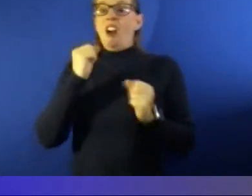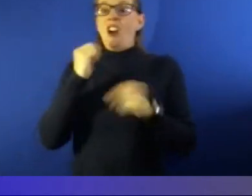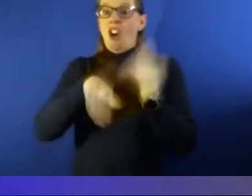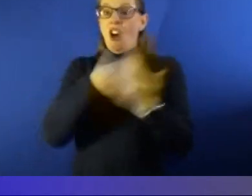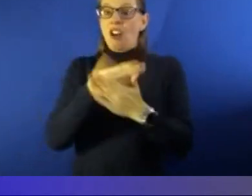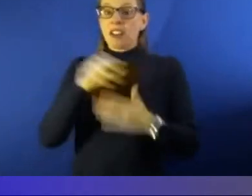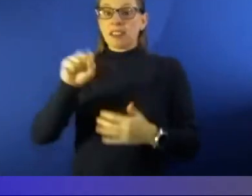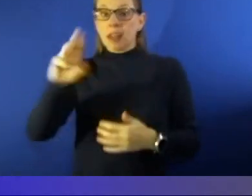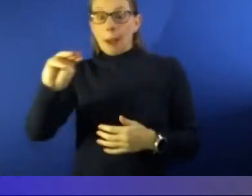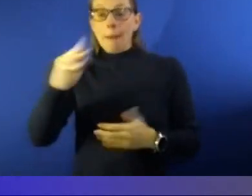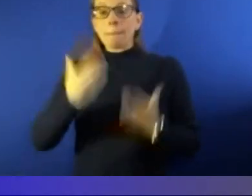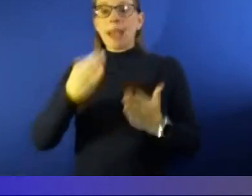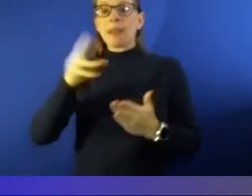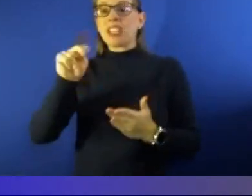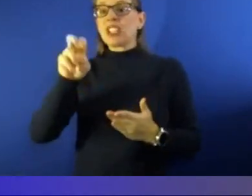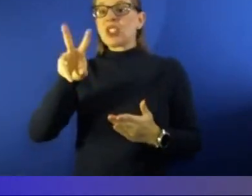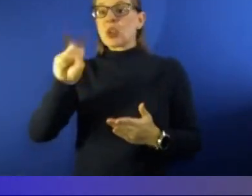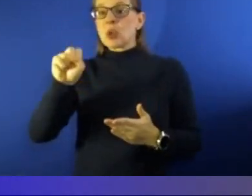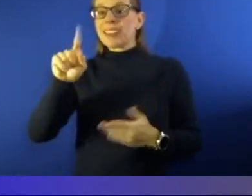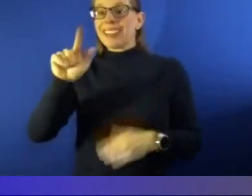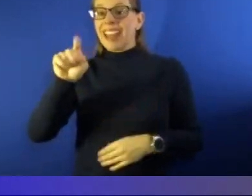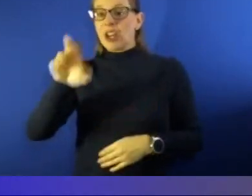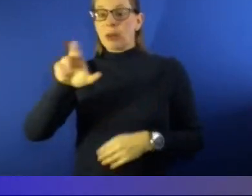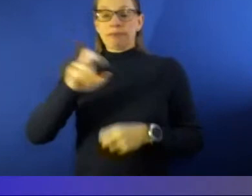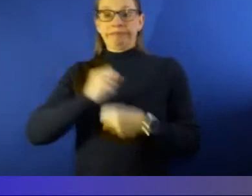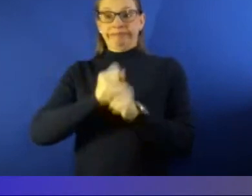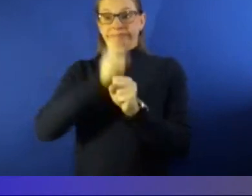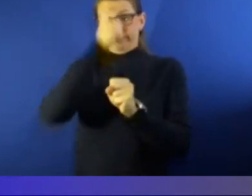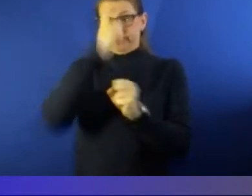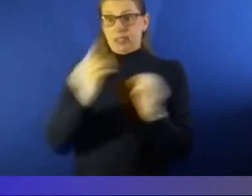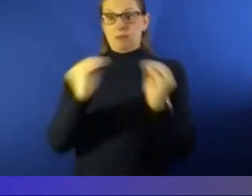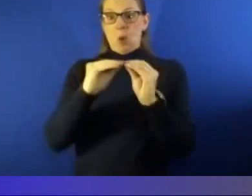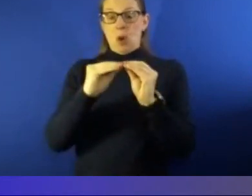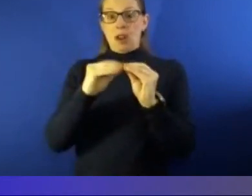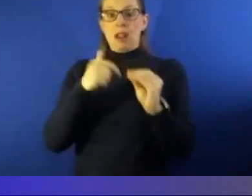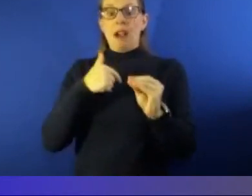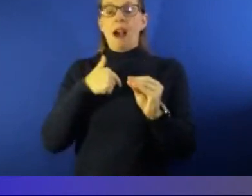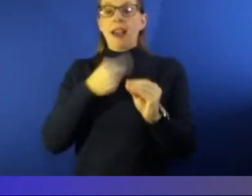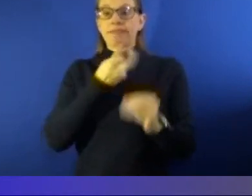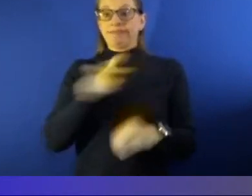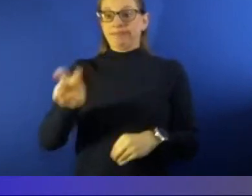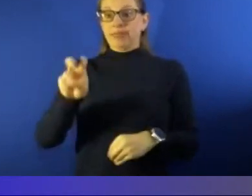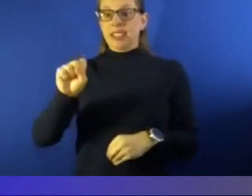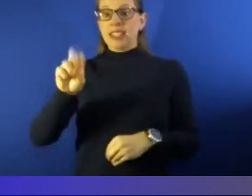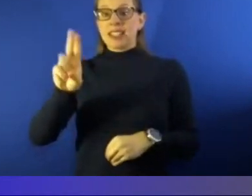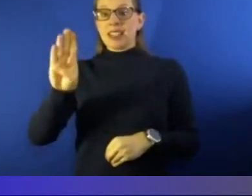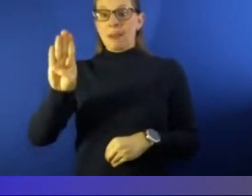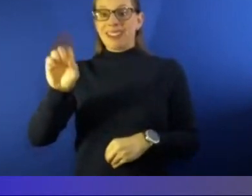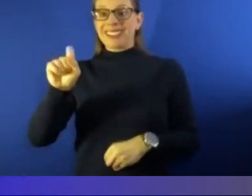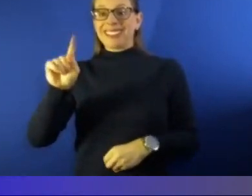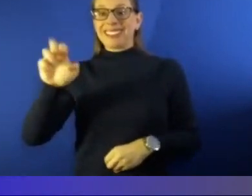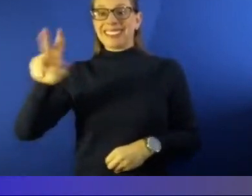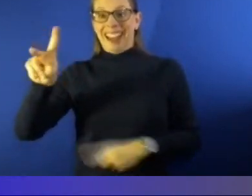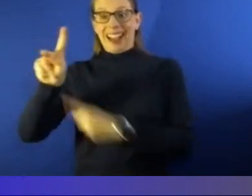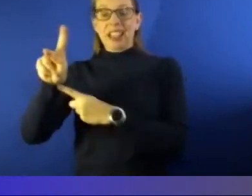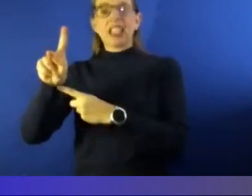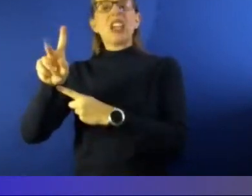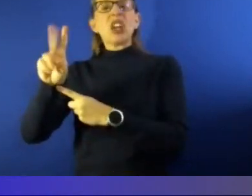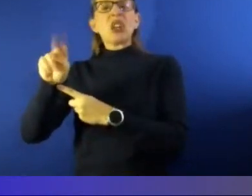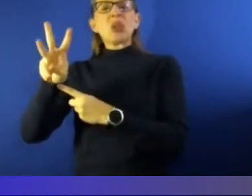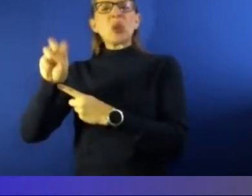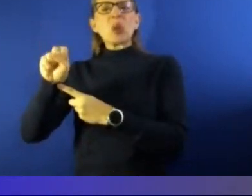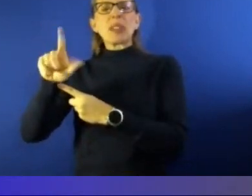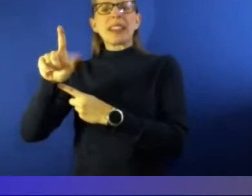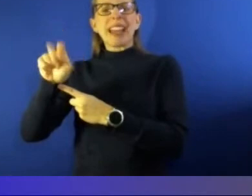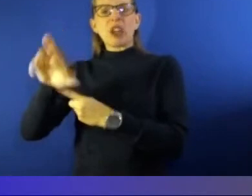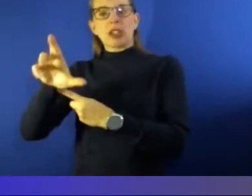made the most sense. So I transitioned to a platform called Substack, which sends that newsletter. It used to be multiple times